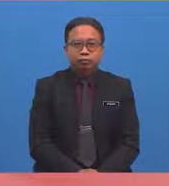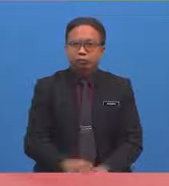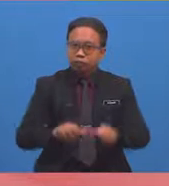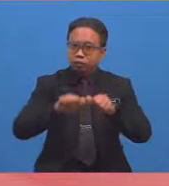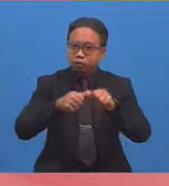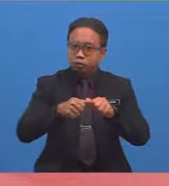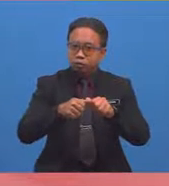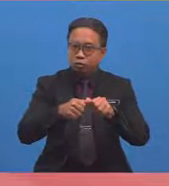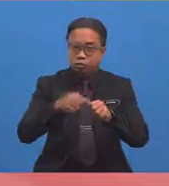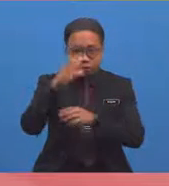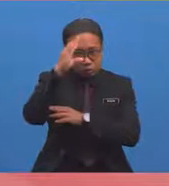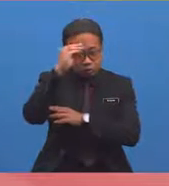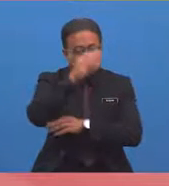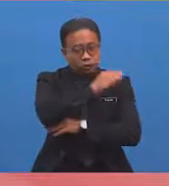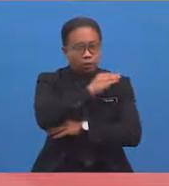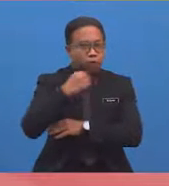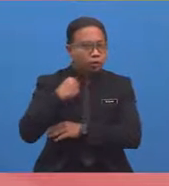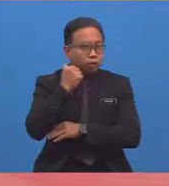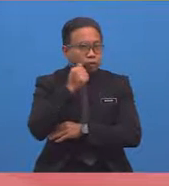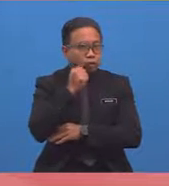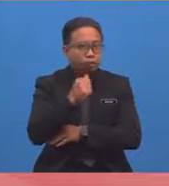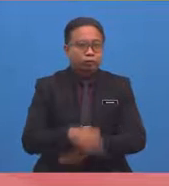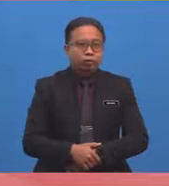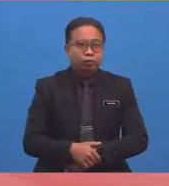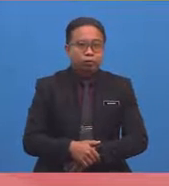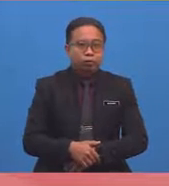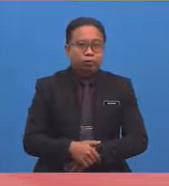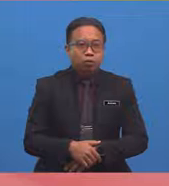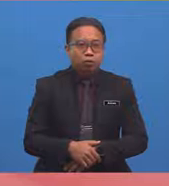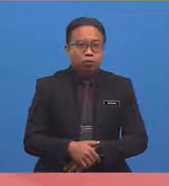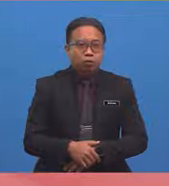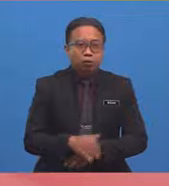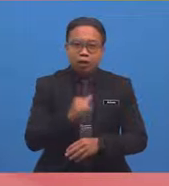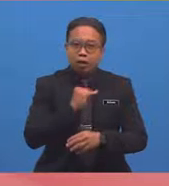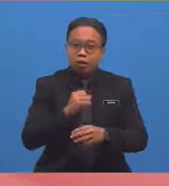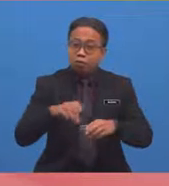So, boys and girls at home, what did I just do?